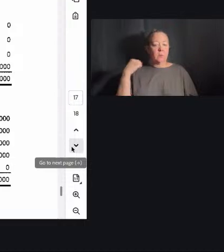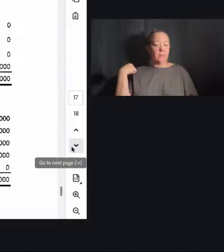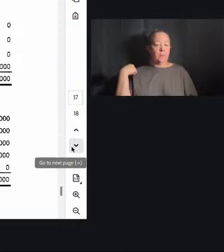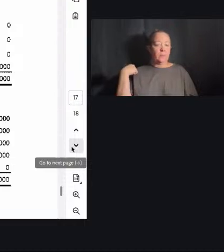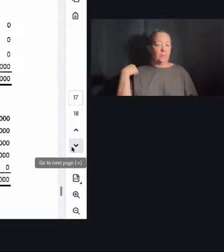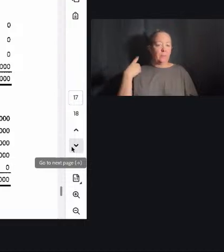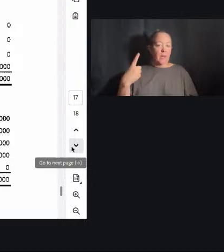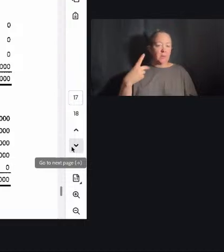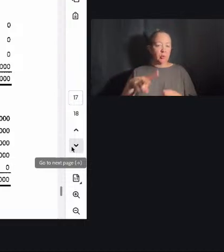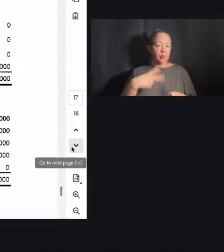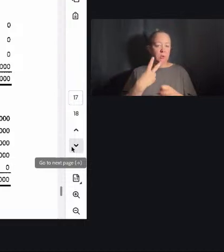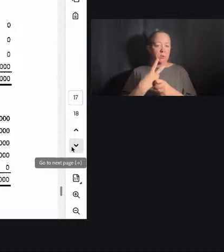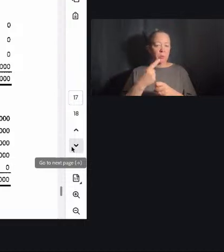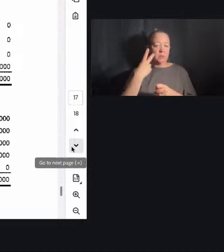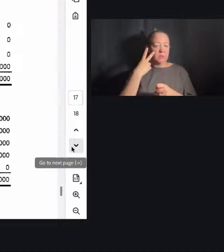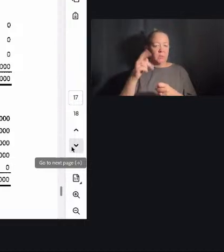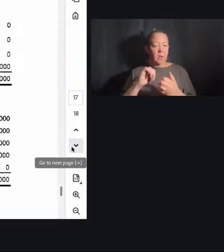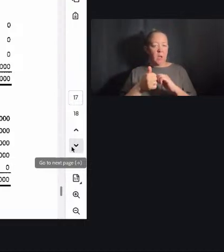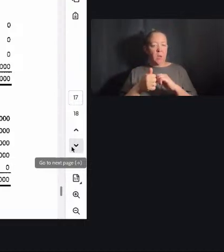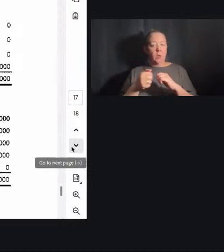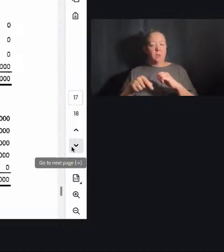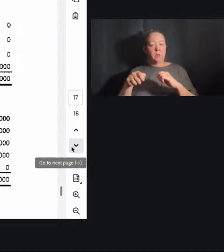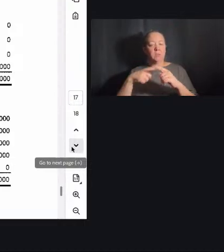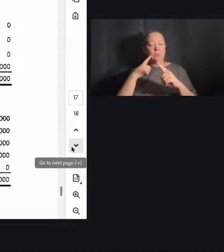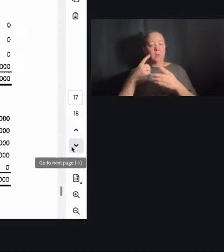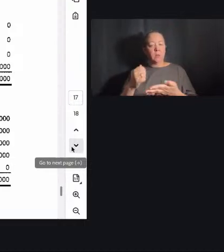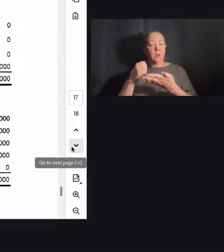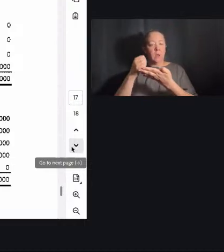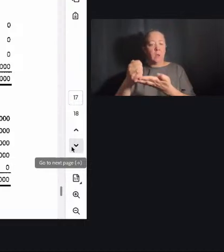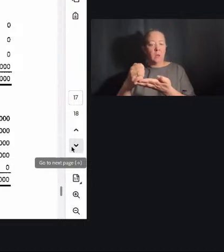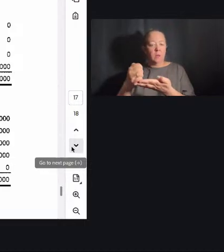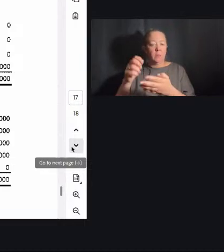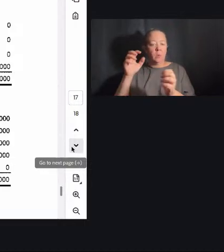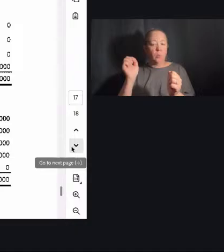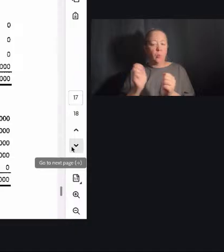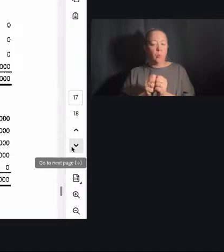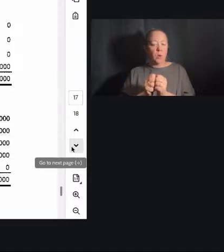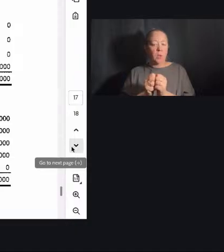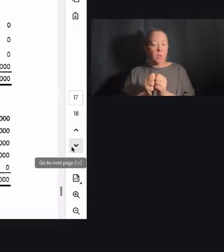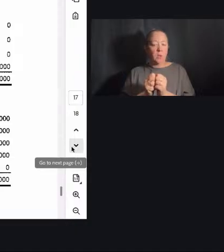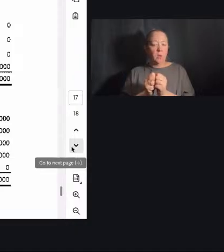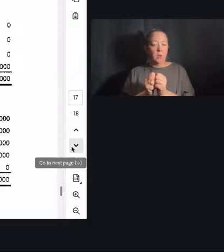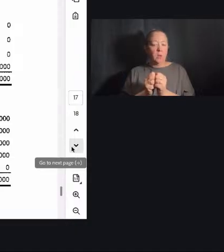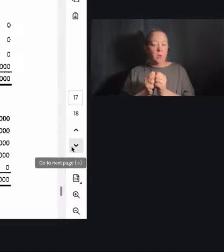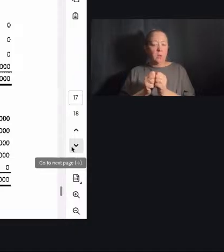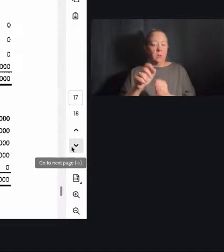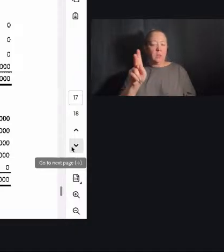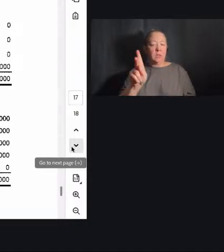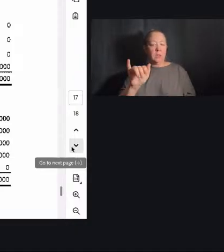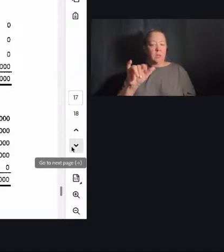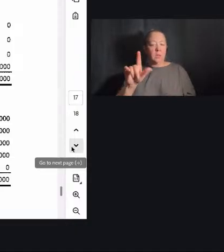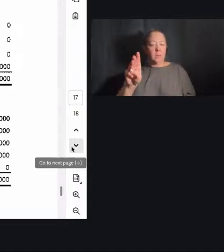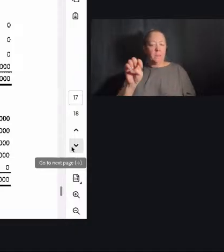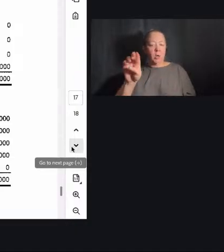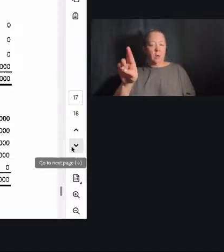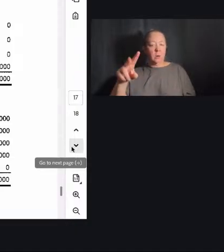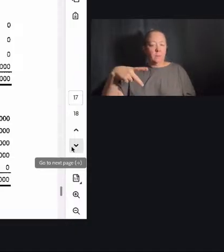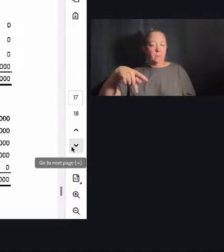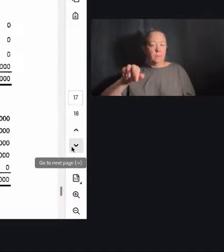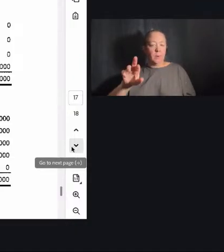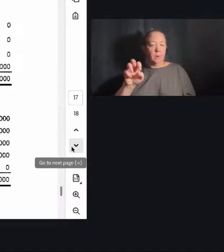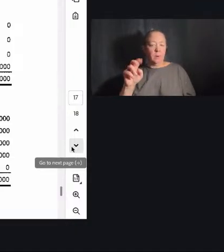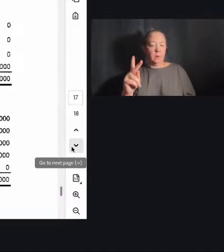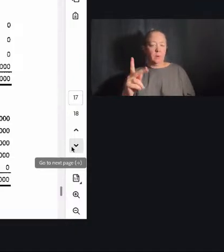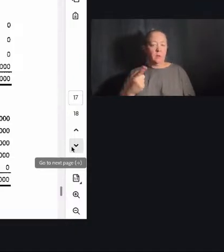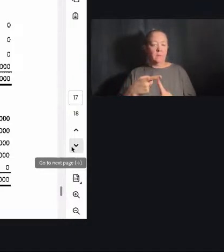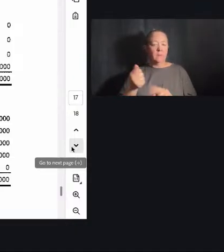with assisting with the Kilmer Park access from the apartment side. That project is well over the cost